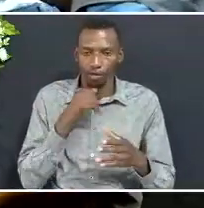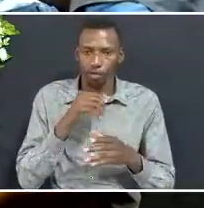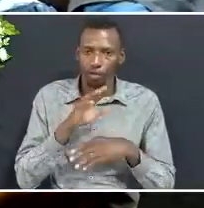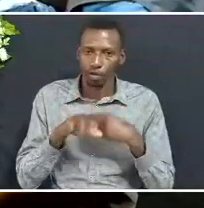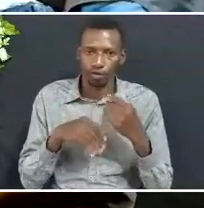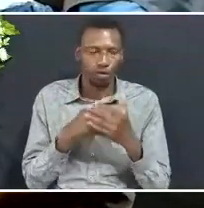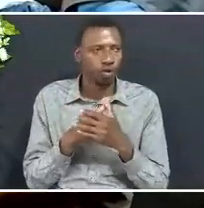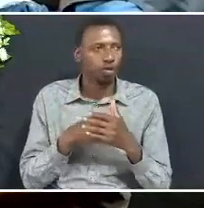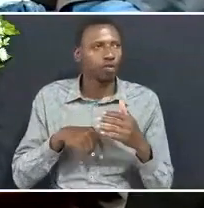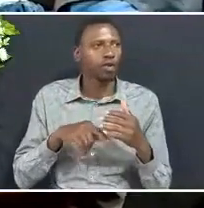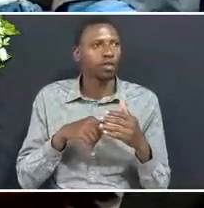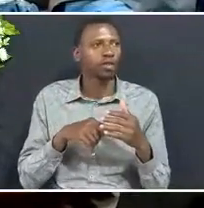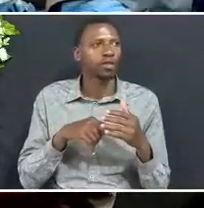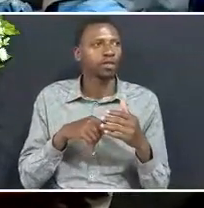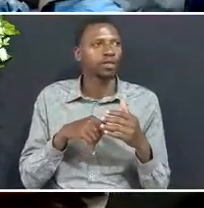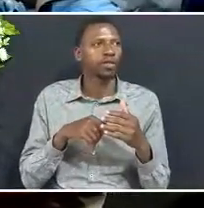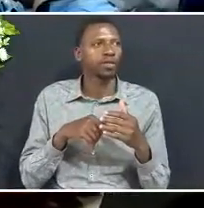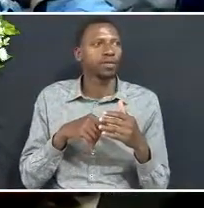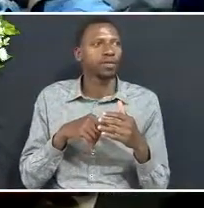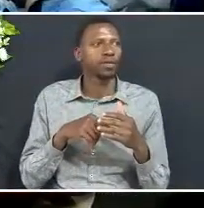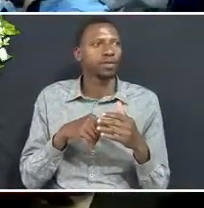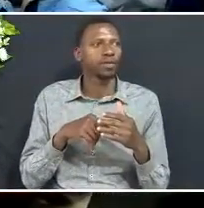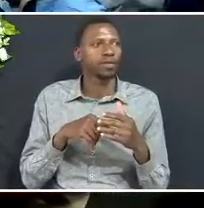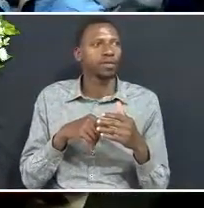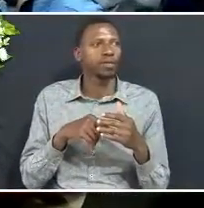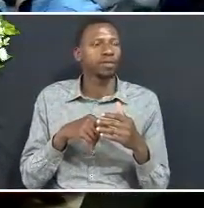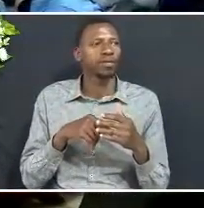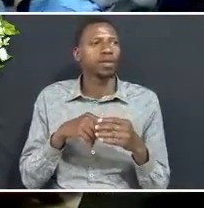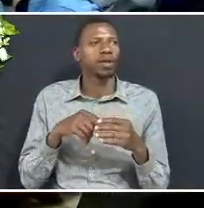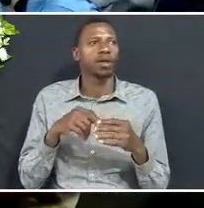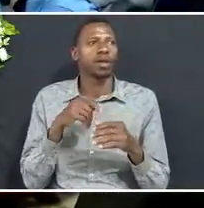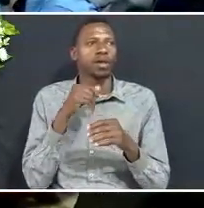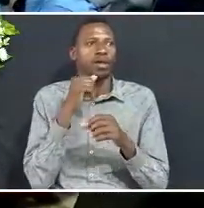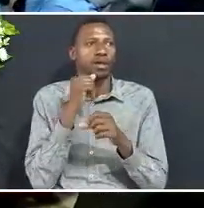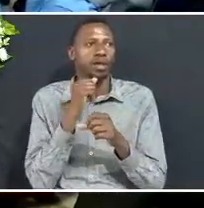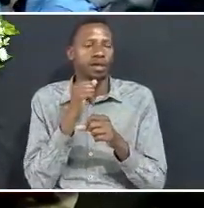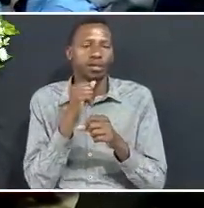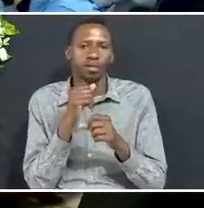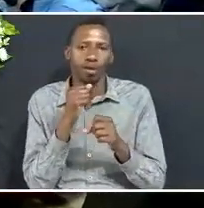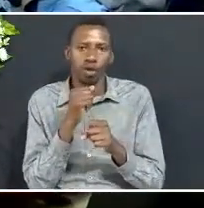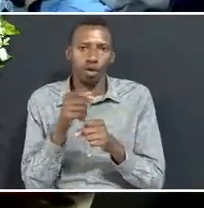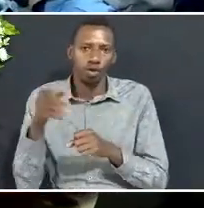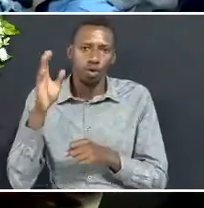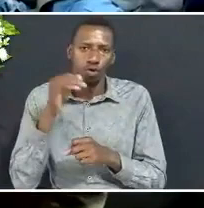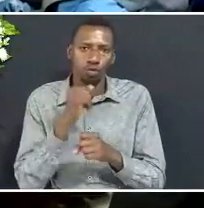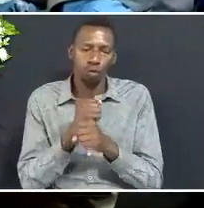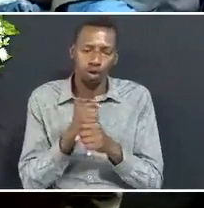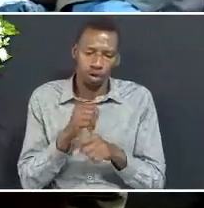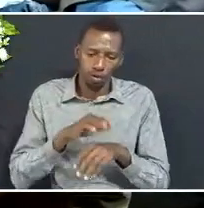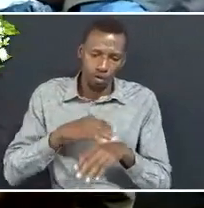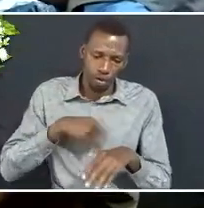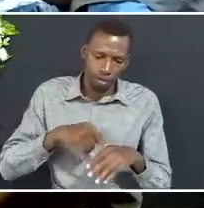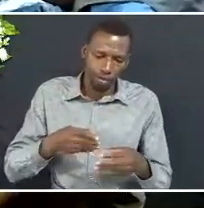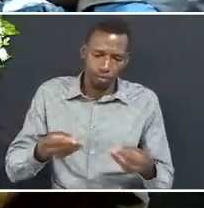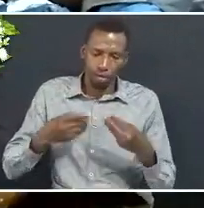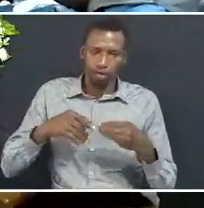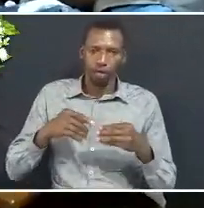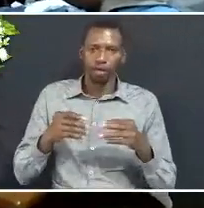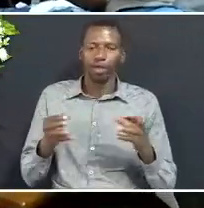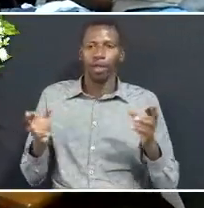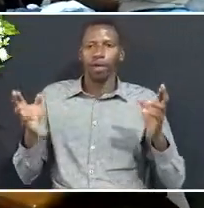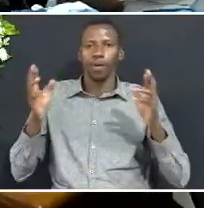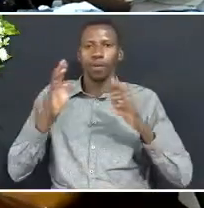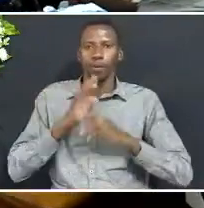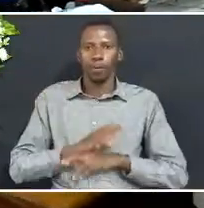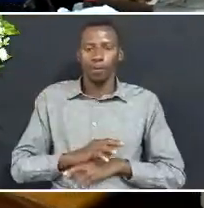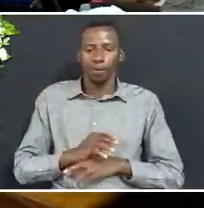have been genuinely called. But the Lord is working on us to give us a restoration, as He's doing this week, so that we can